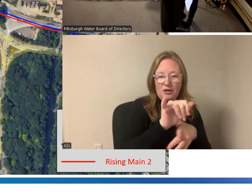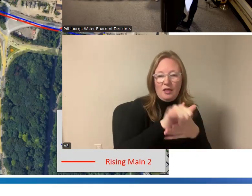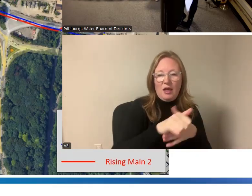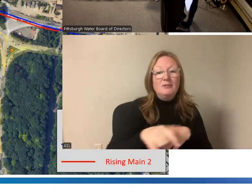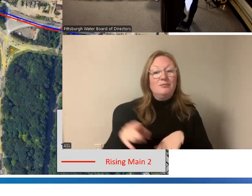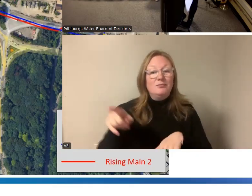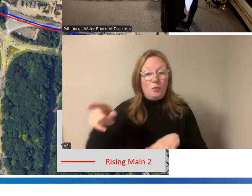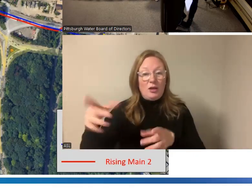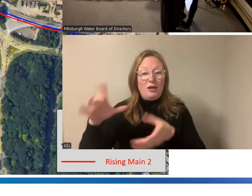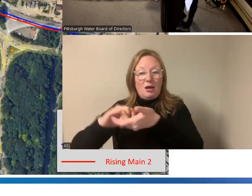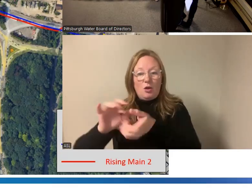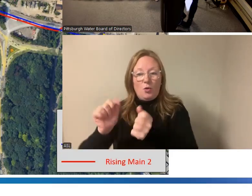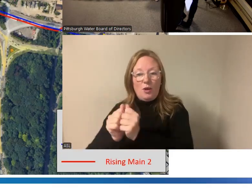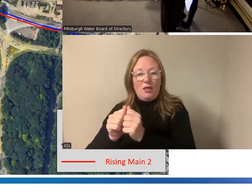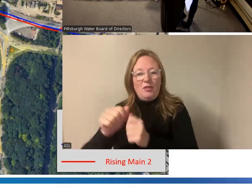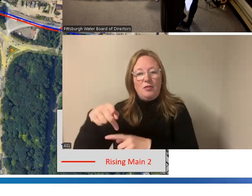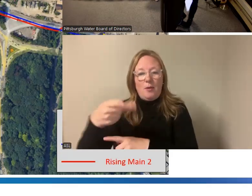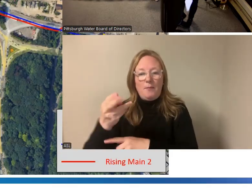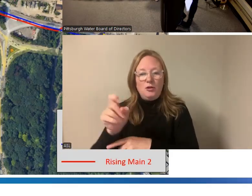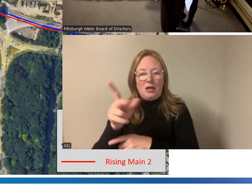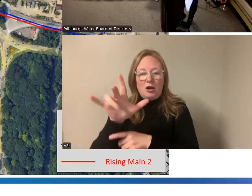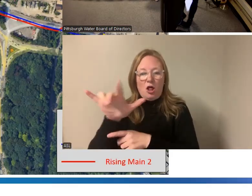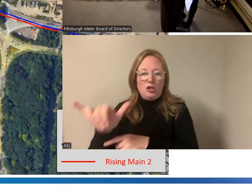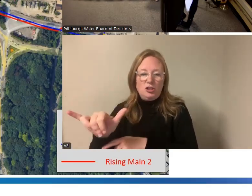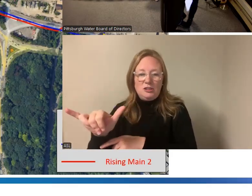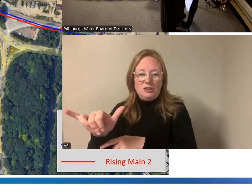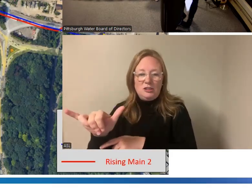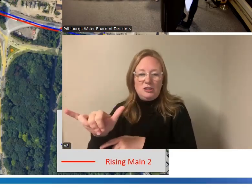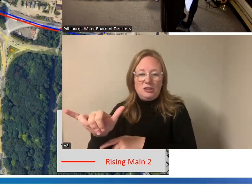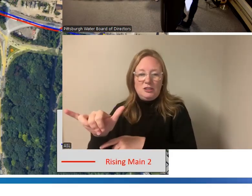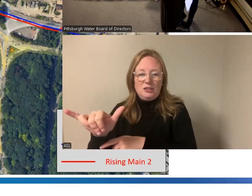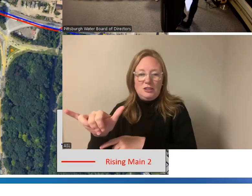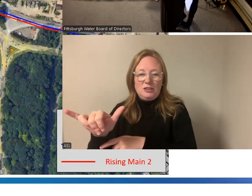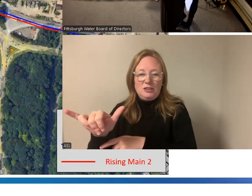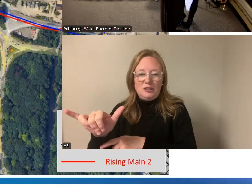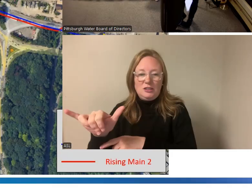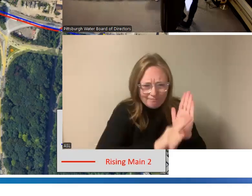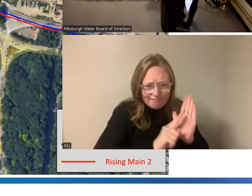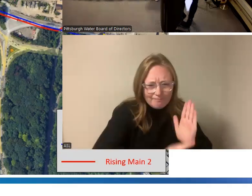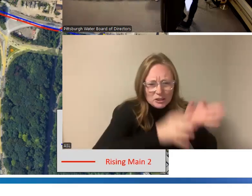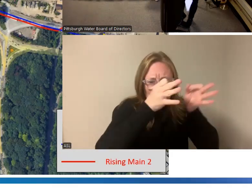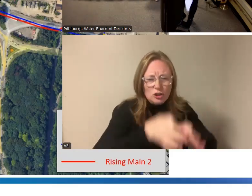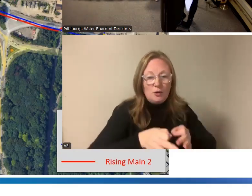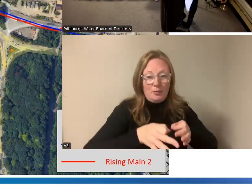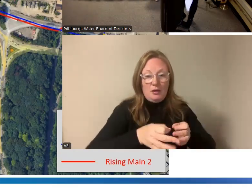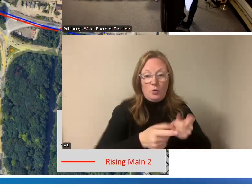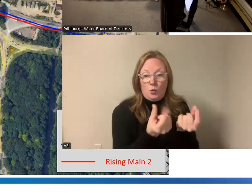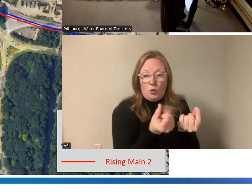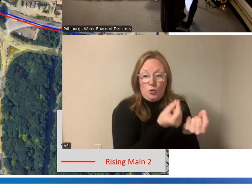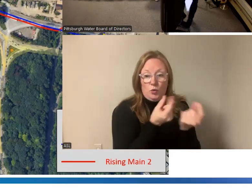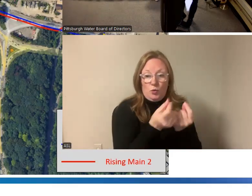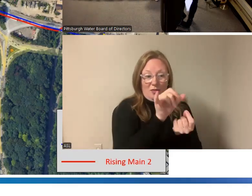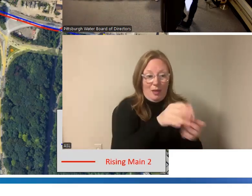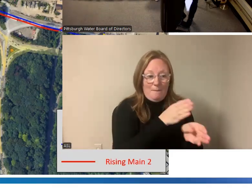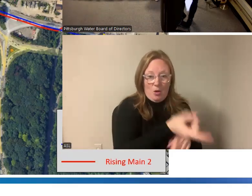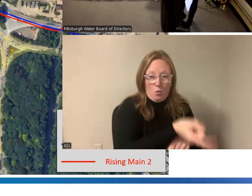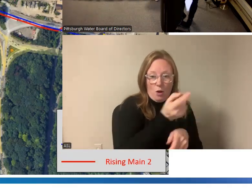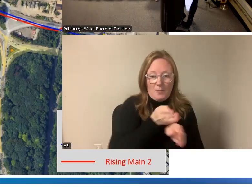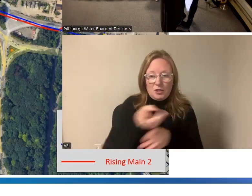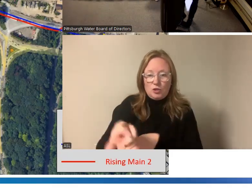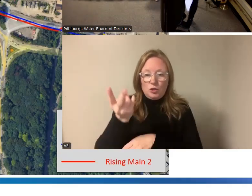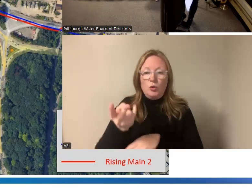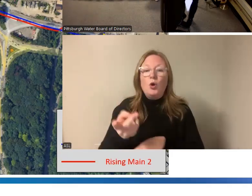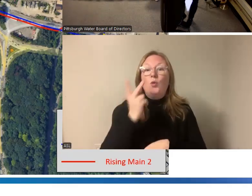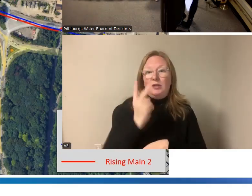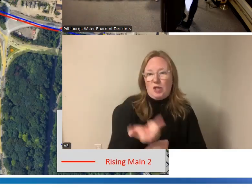leak determination survey on Rising Mains 1 and 2 in March 2025. The leak detection surveys identified 3